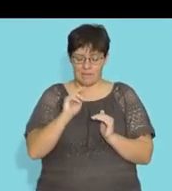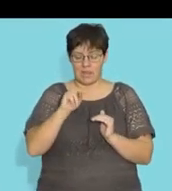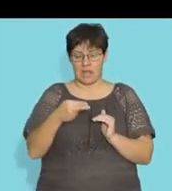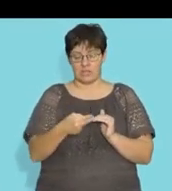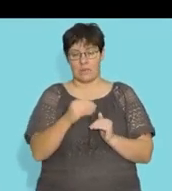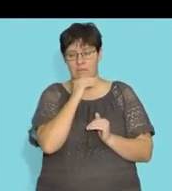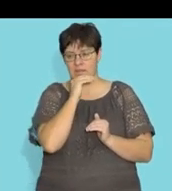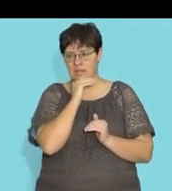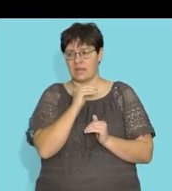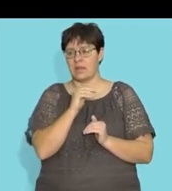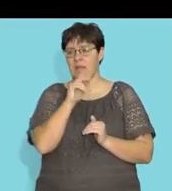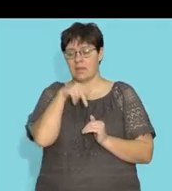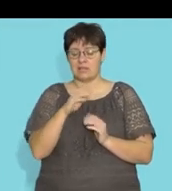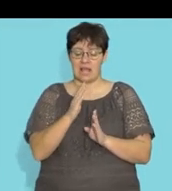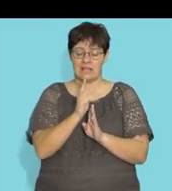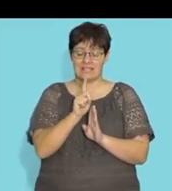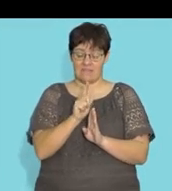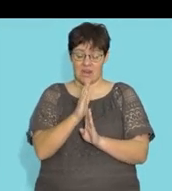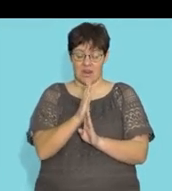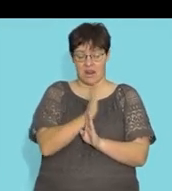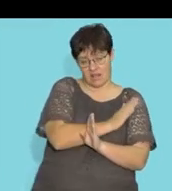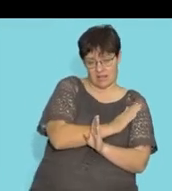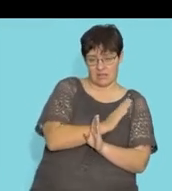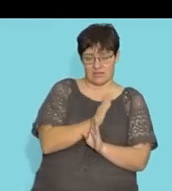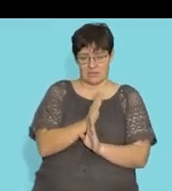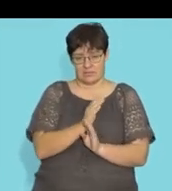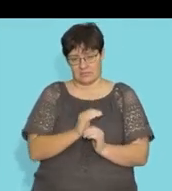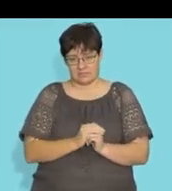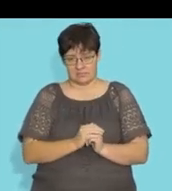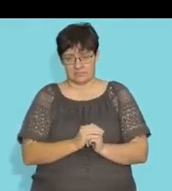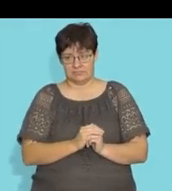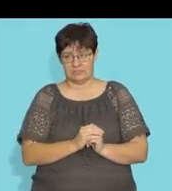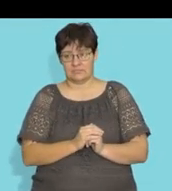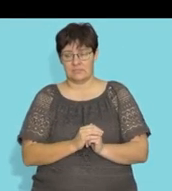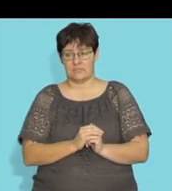in pH means that the pH will be smaller than 7.